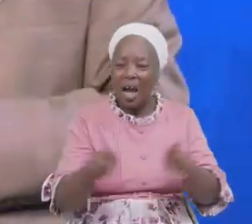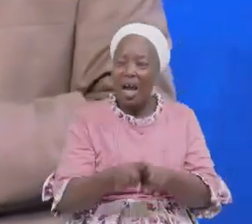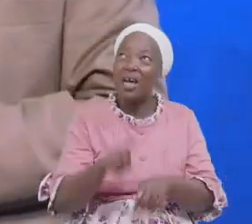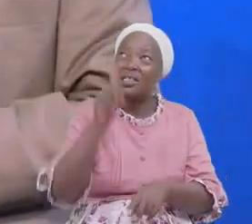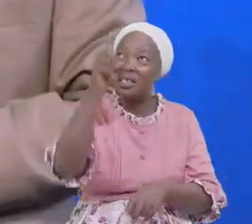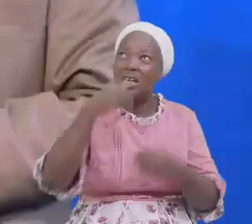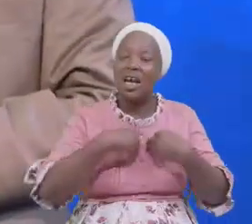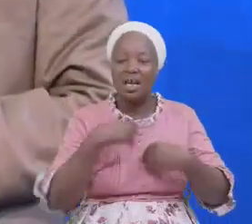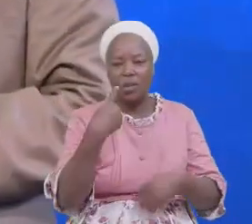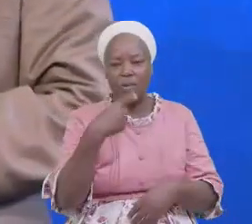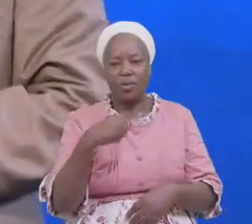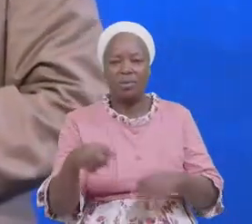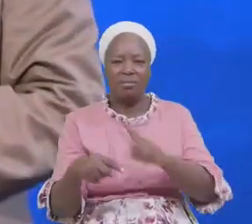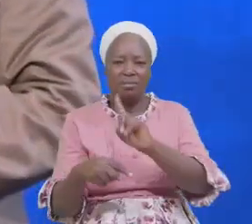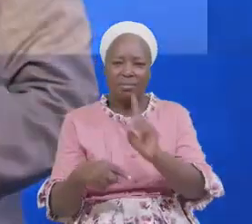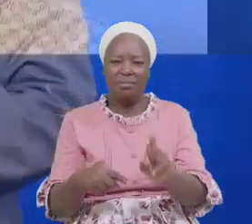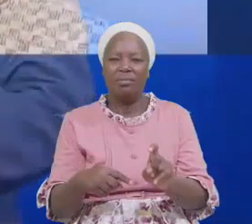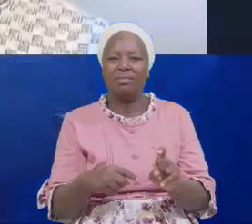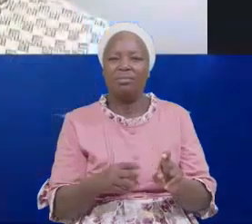spoken?